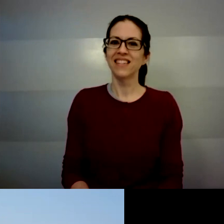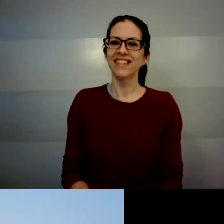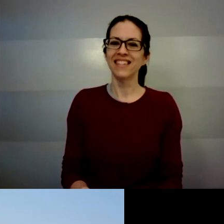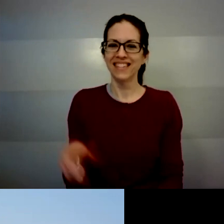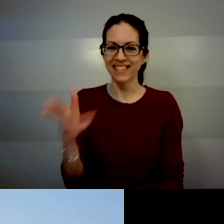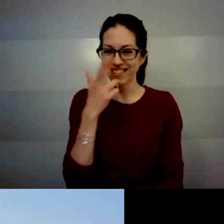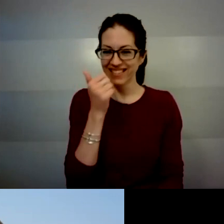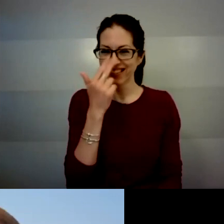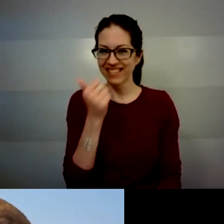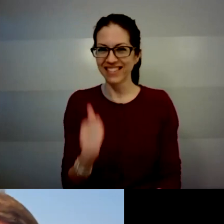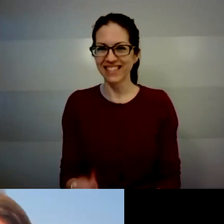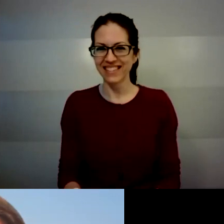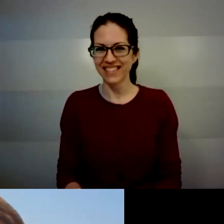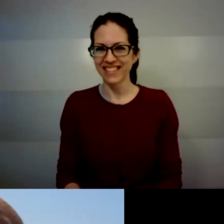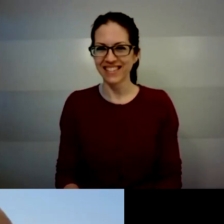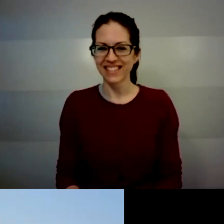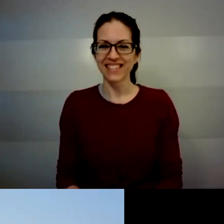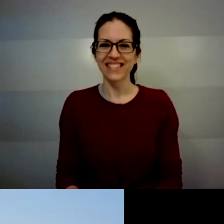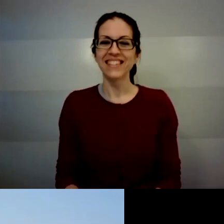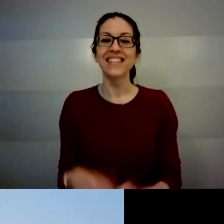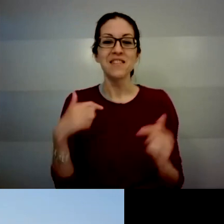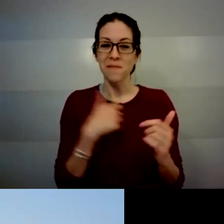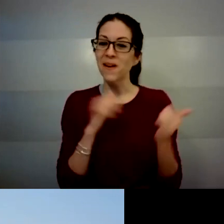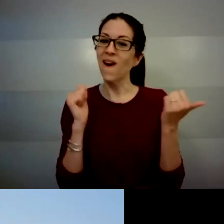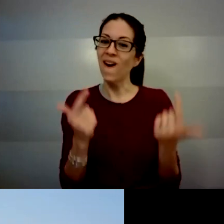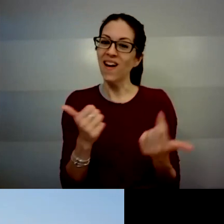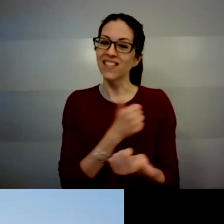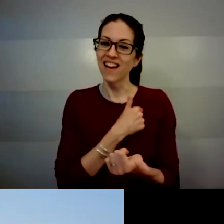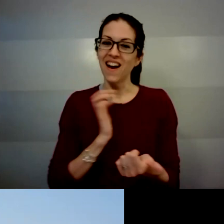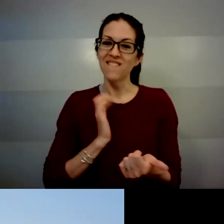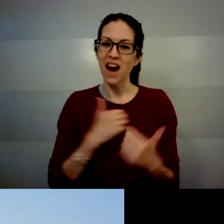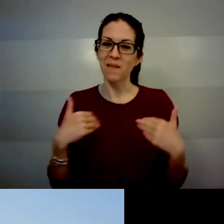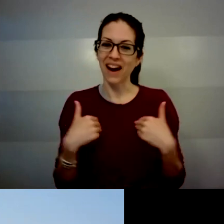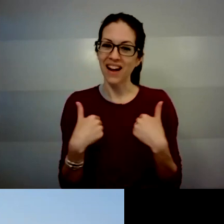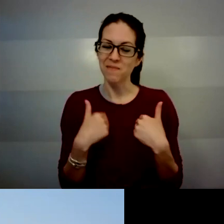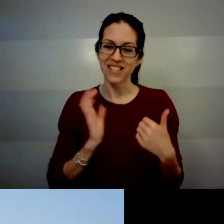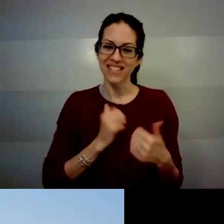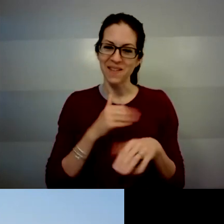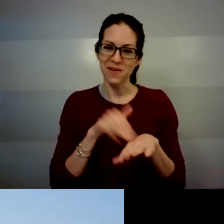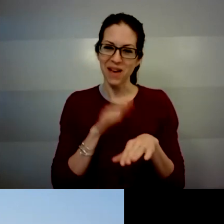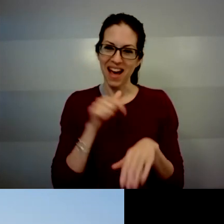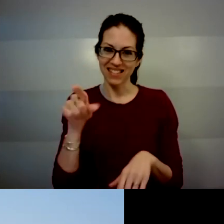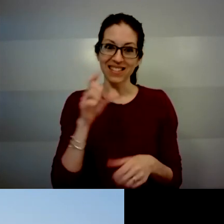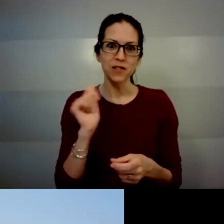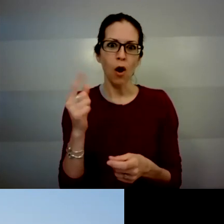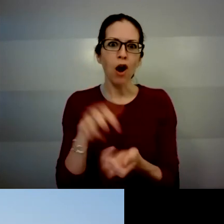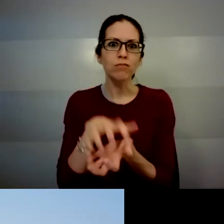That's so funny. We all love our animals, even our pets.